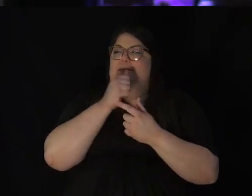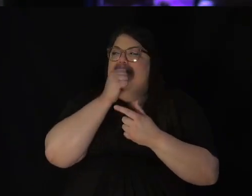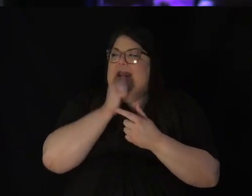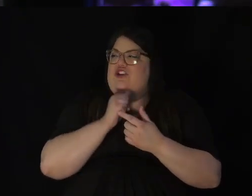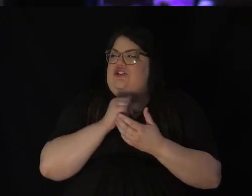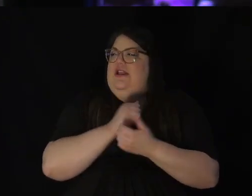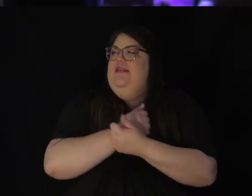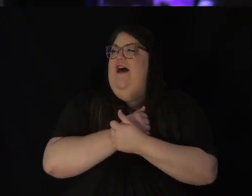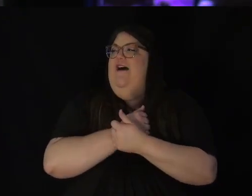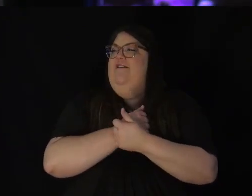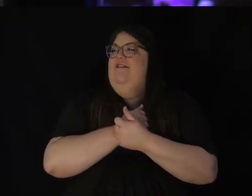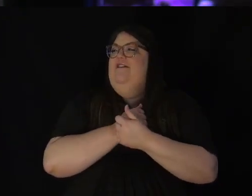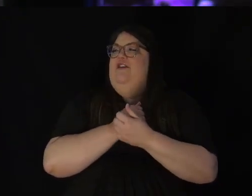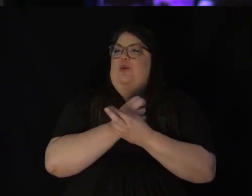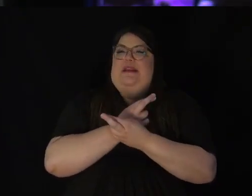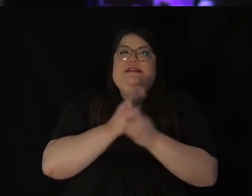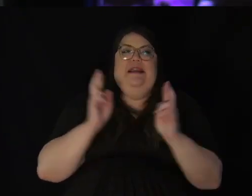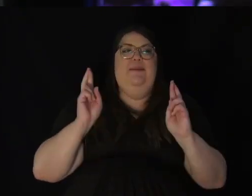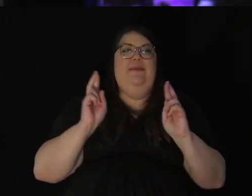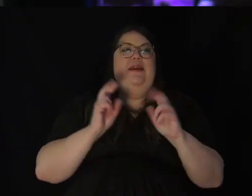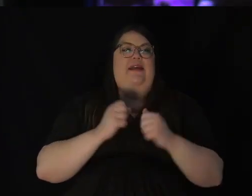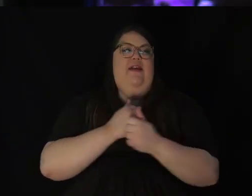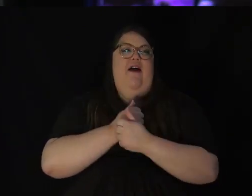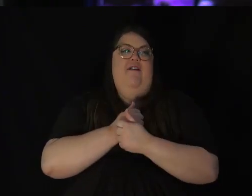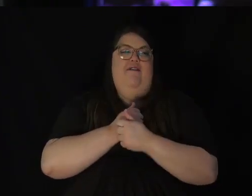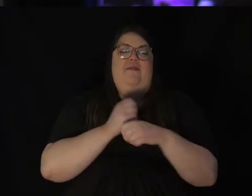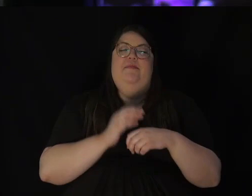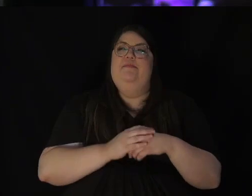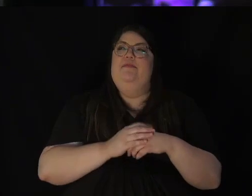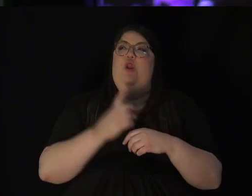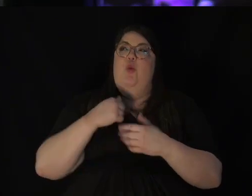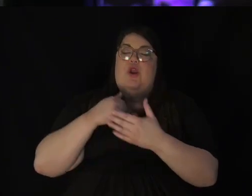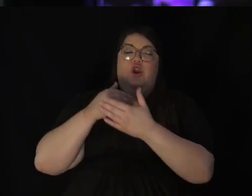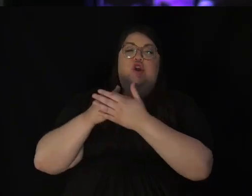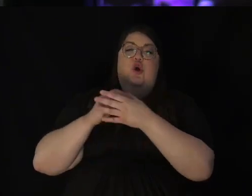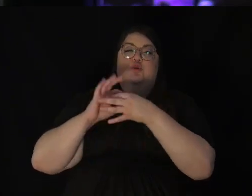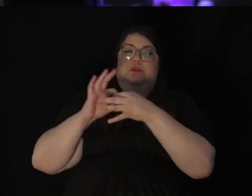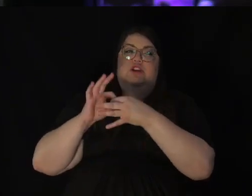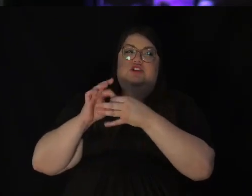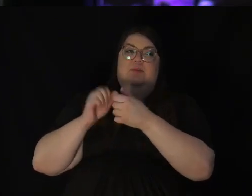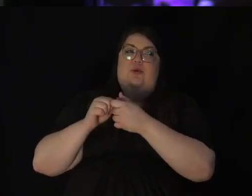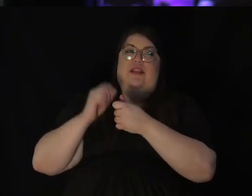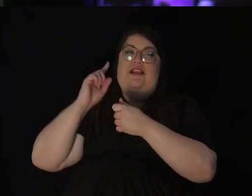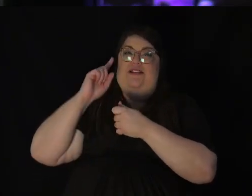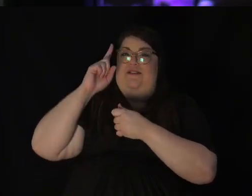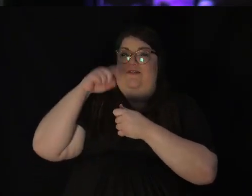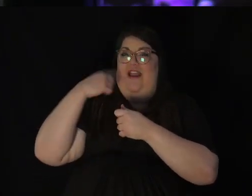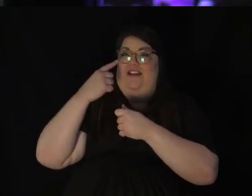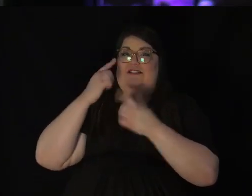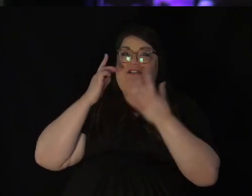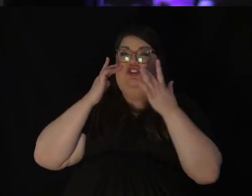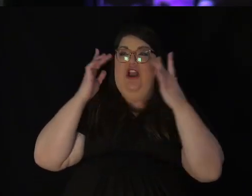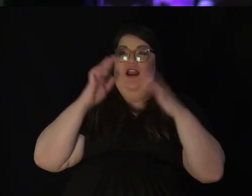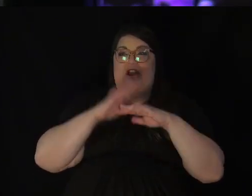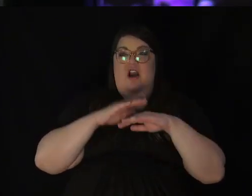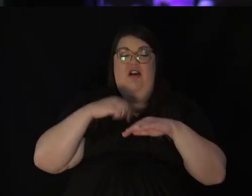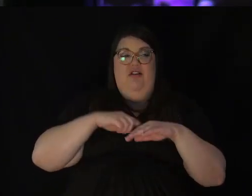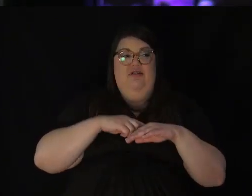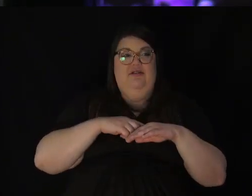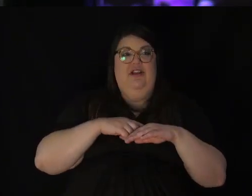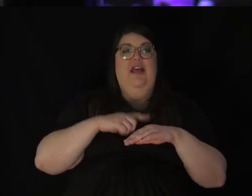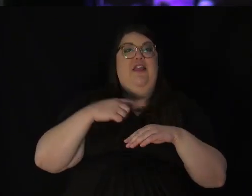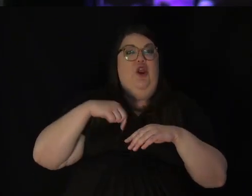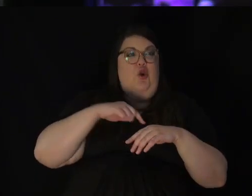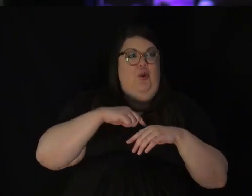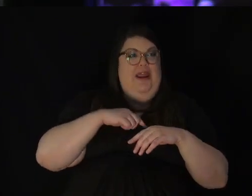redeeming love. And when we are in close relationship with God and his face is shining on us, then we should